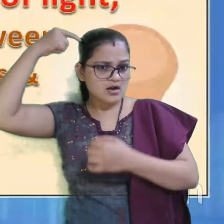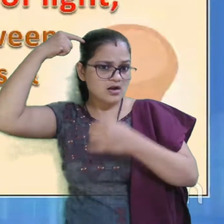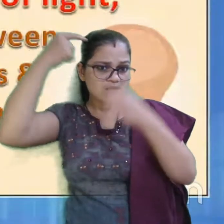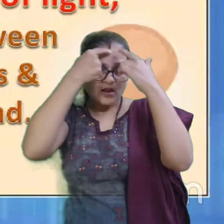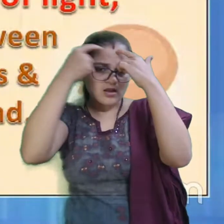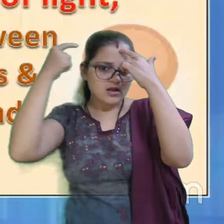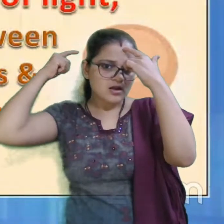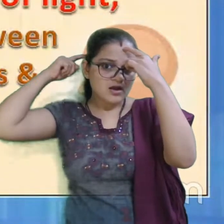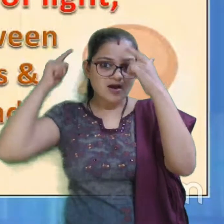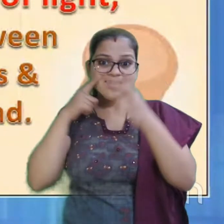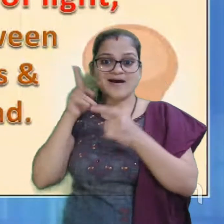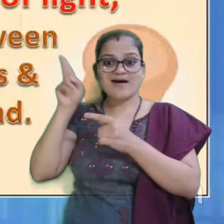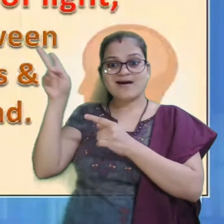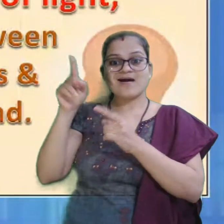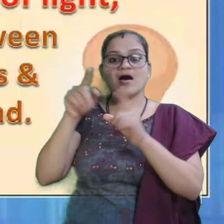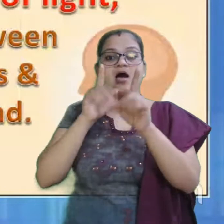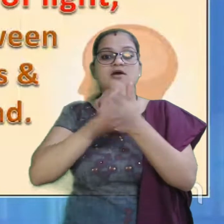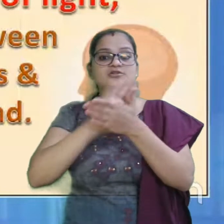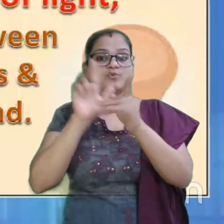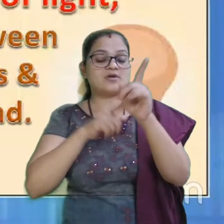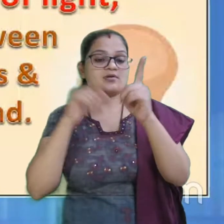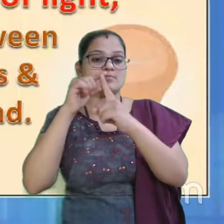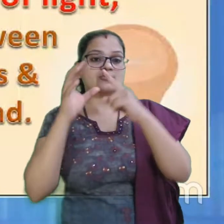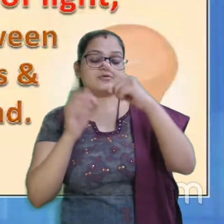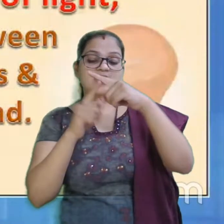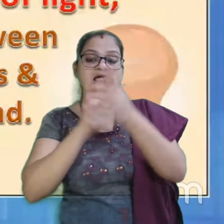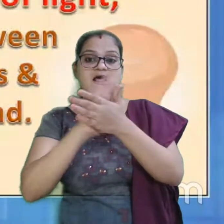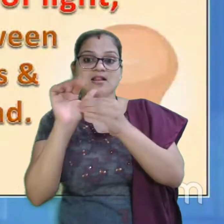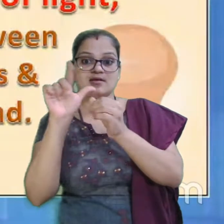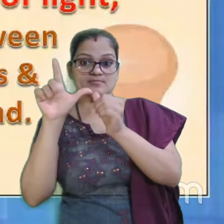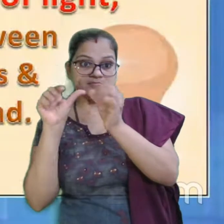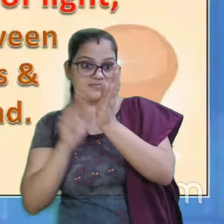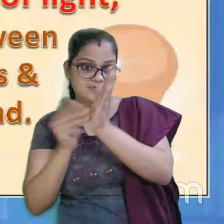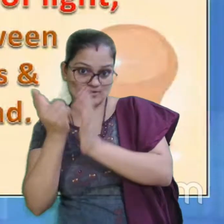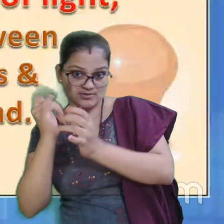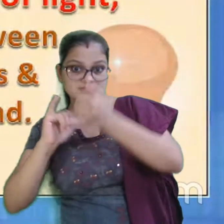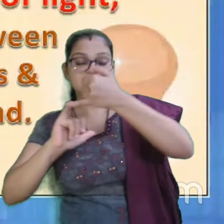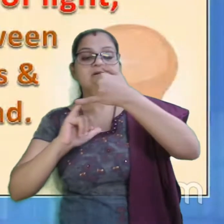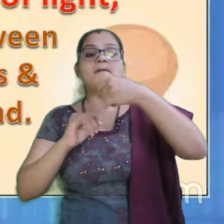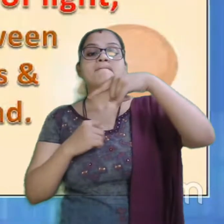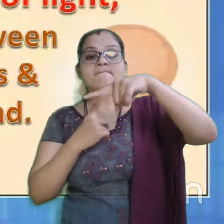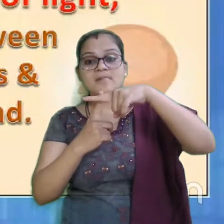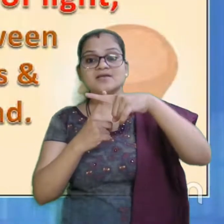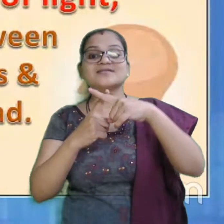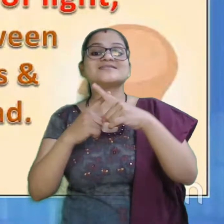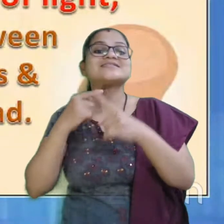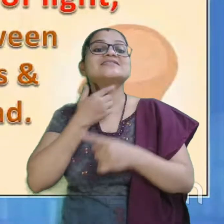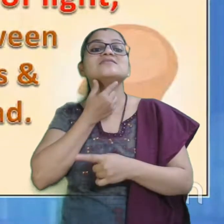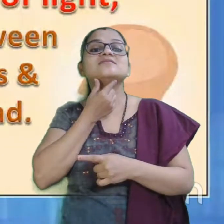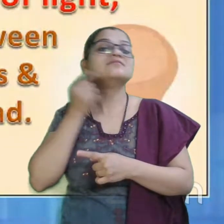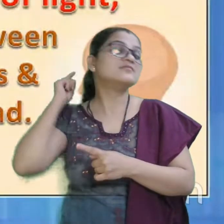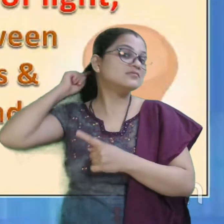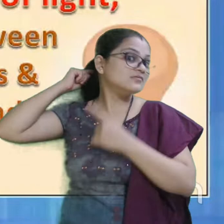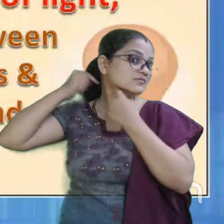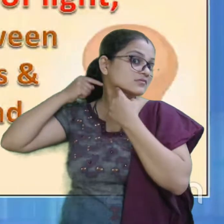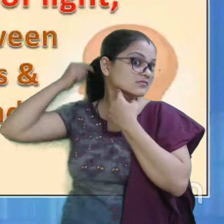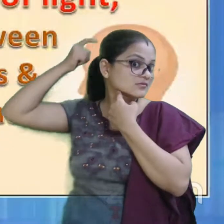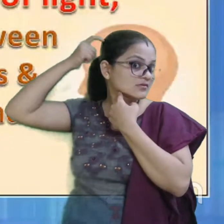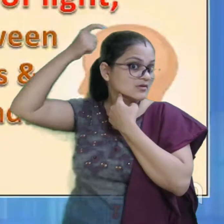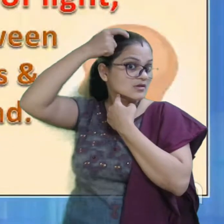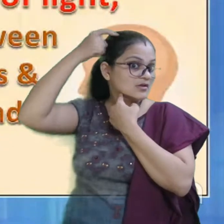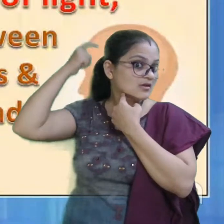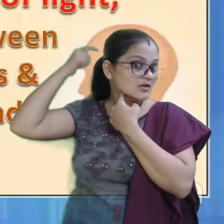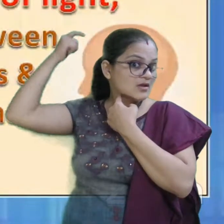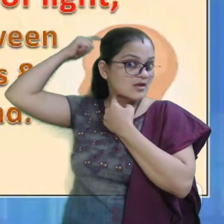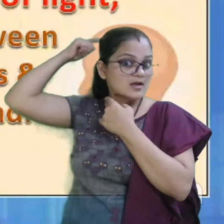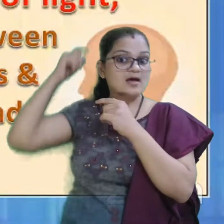between the hypothalamus and the pituitary gland. So there is a hypothalamus and pituitary gland in the center of your